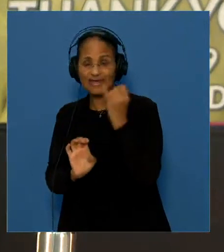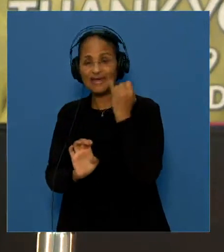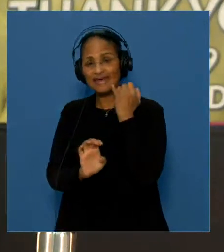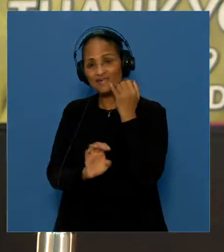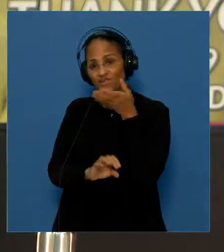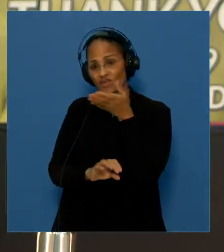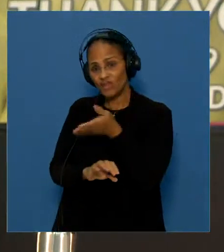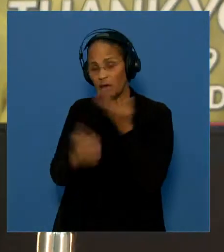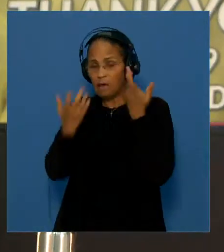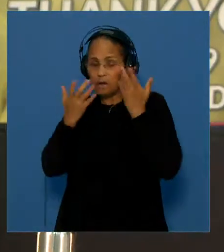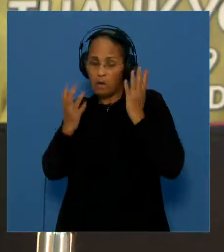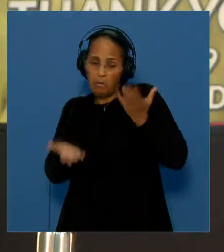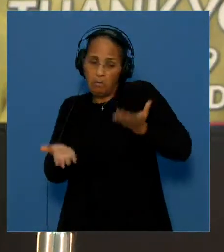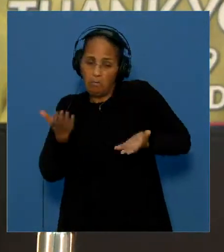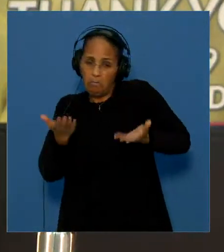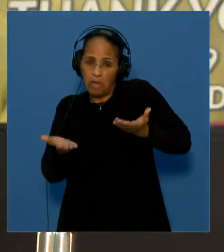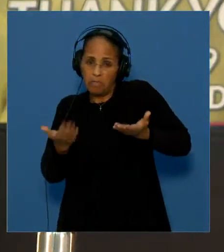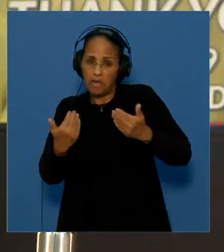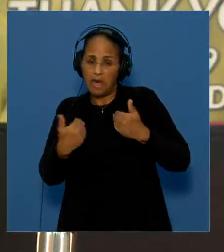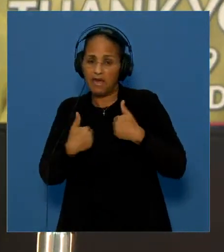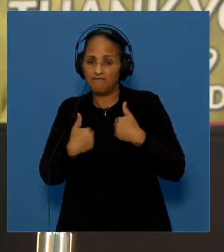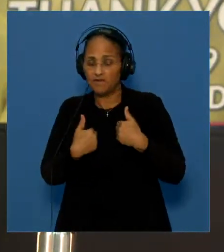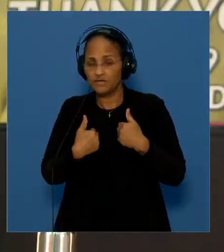that, I don't know, perhaps has